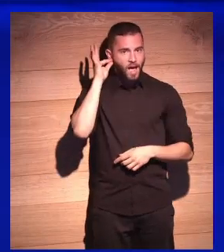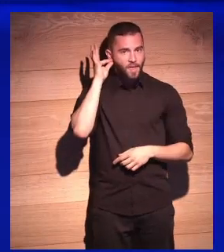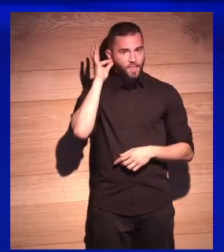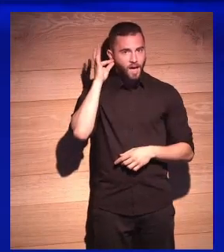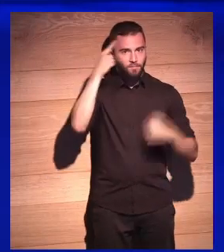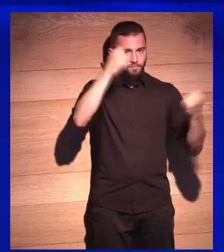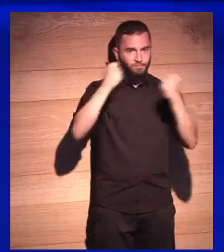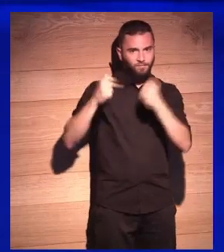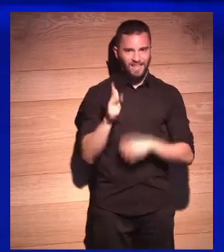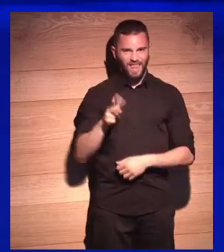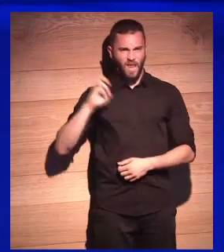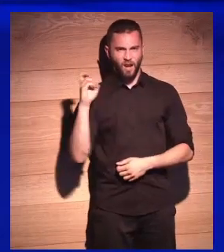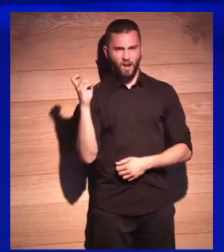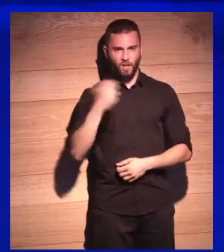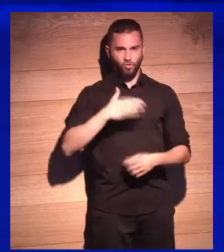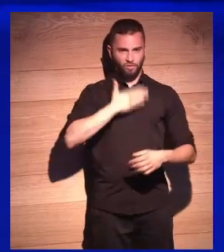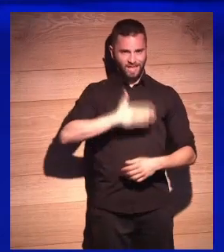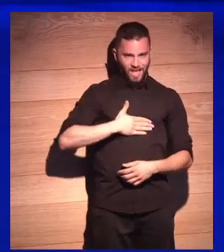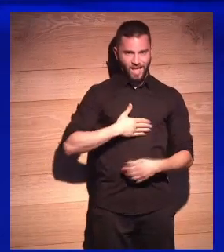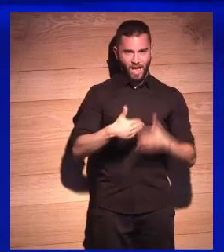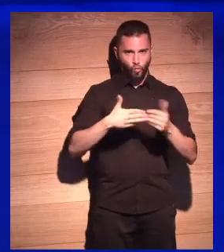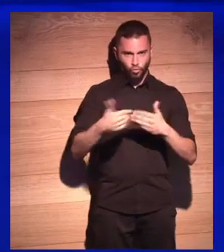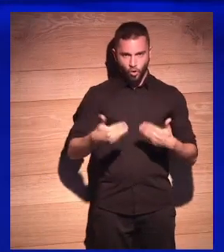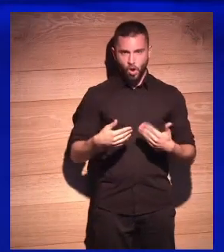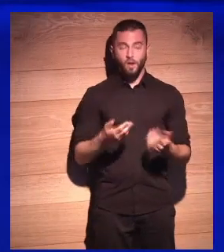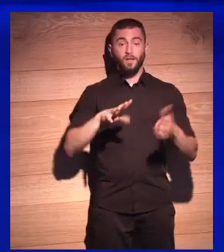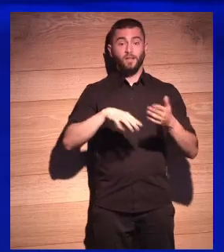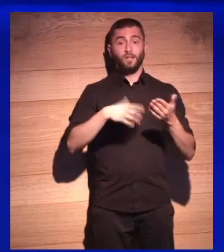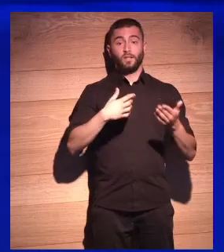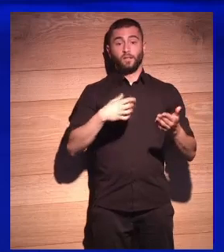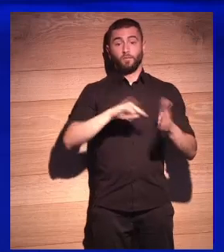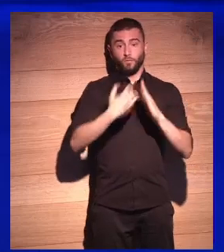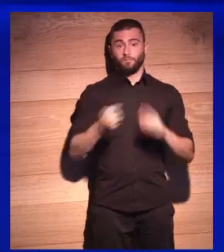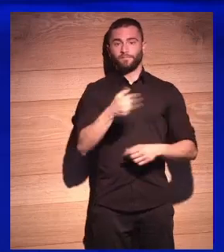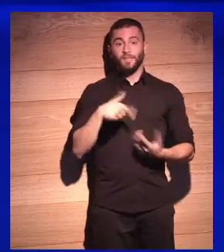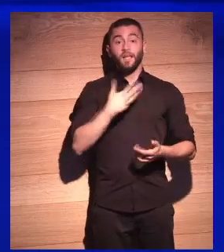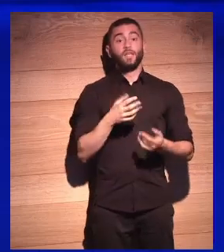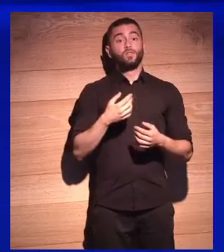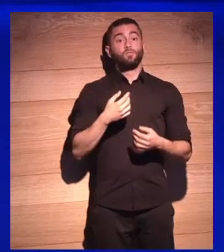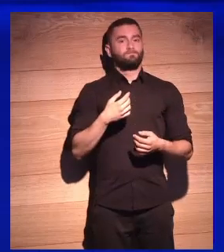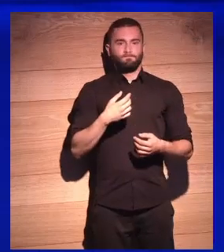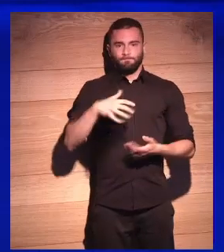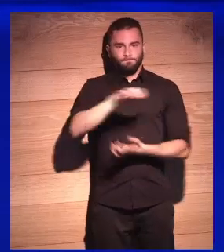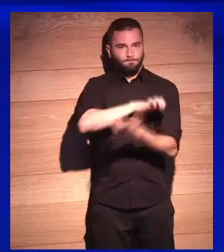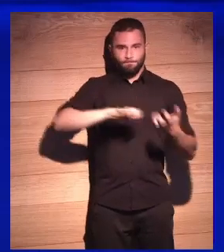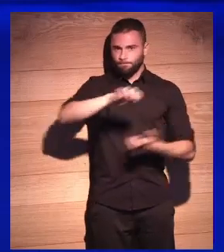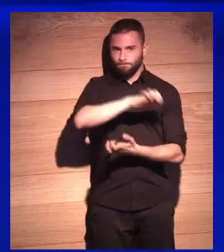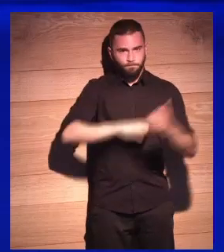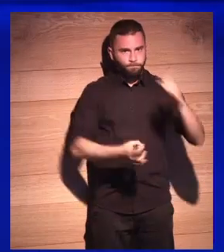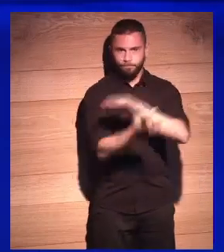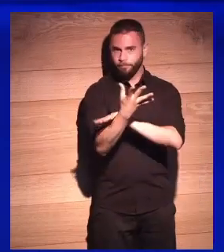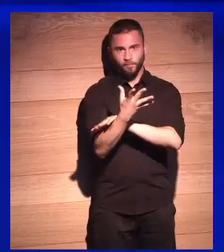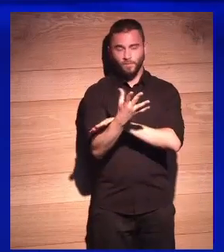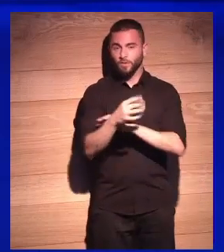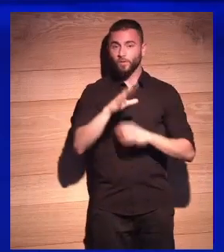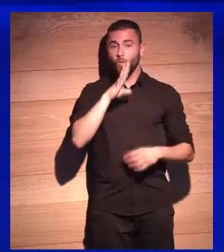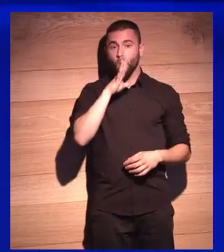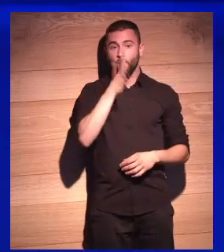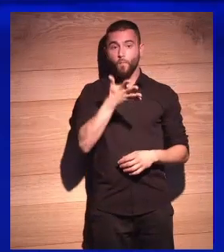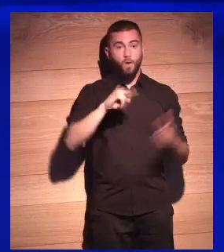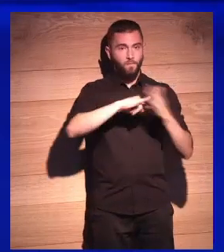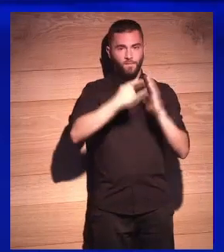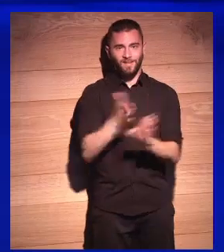lawyer who was expert on intellectual property rights, and suddenly that was a